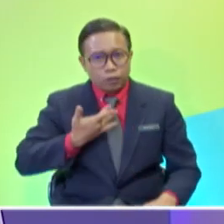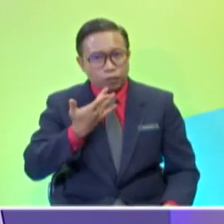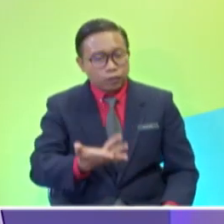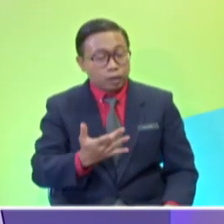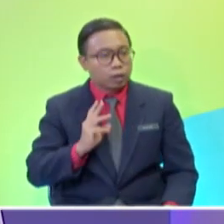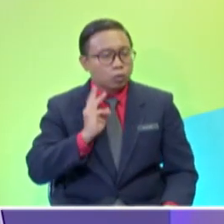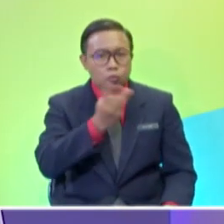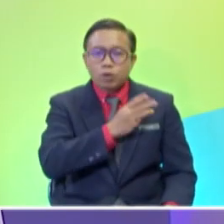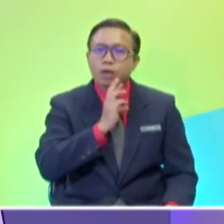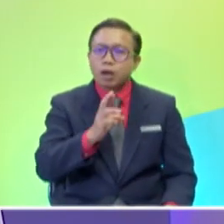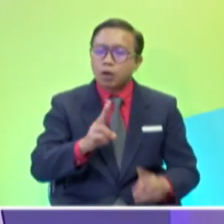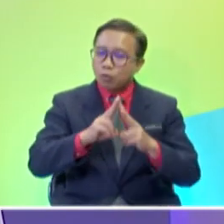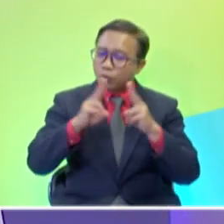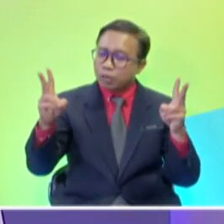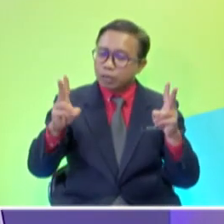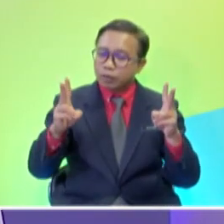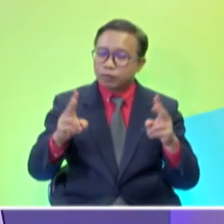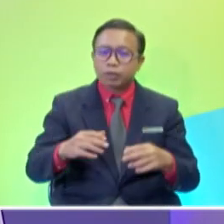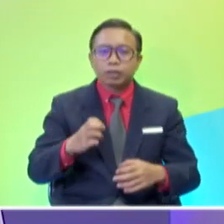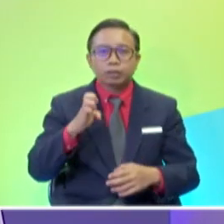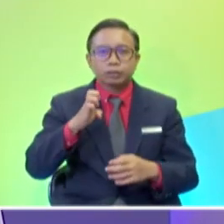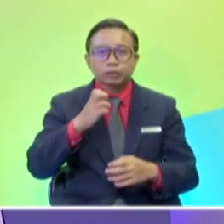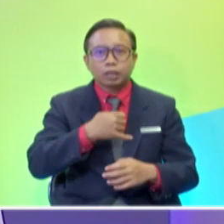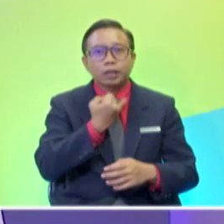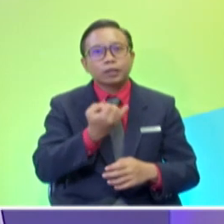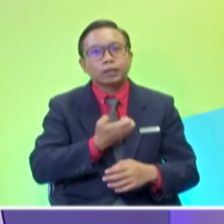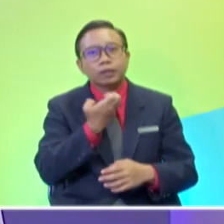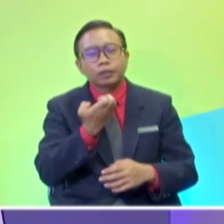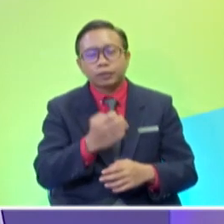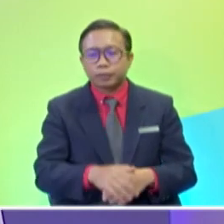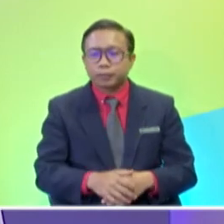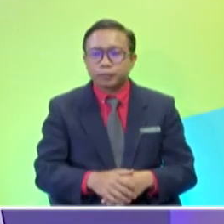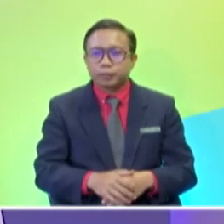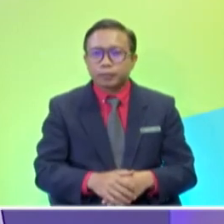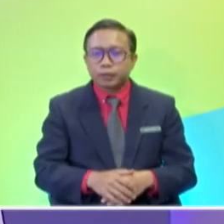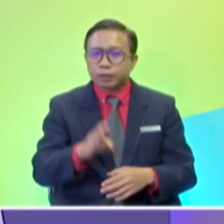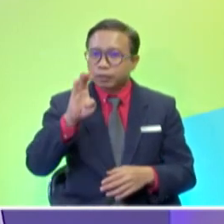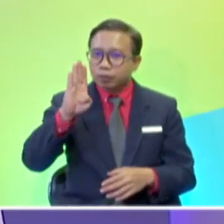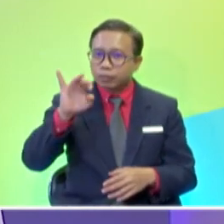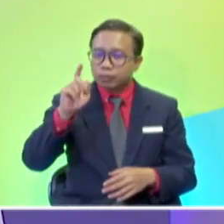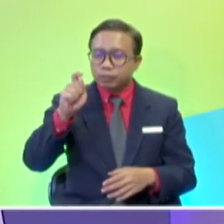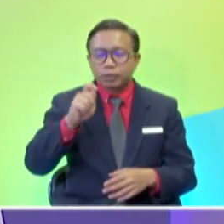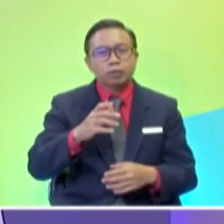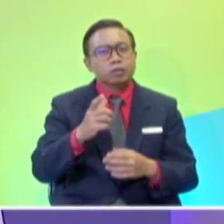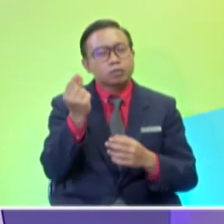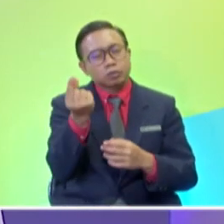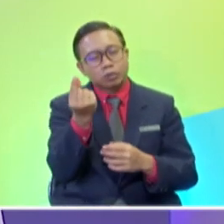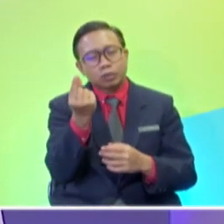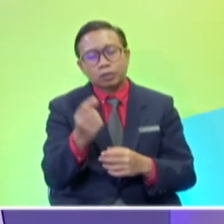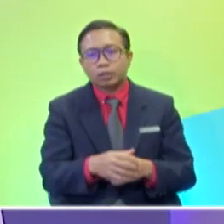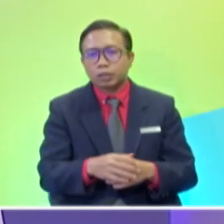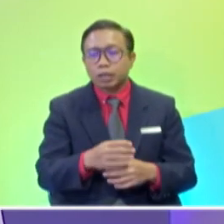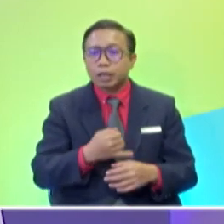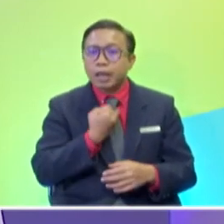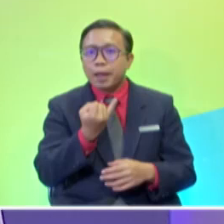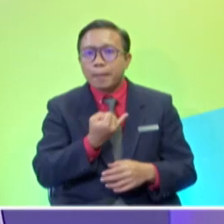are really or very excited about it, or we are a bit or just a little excited